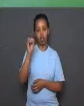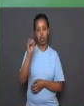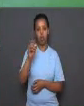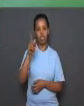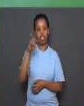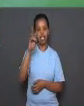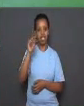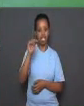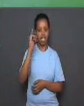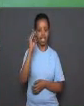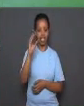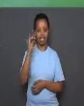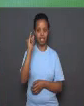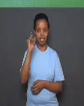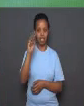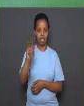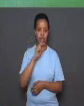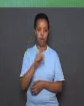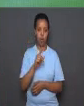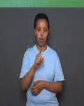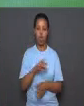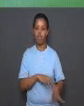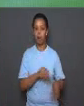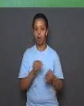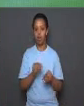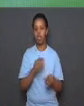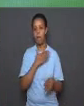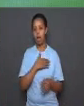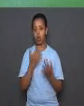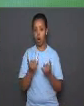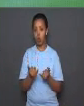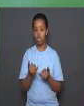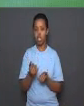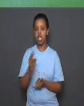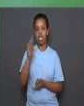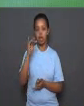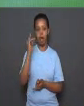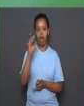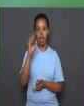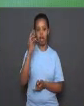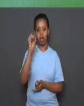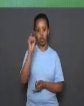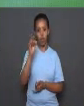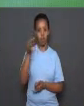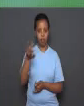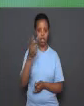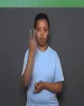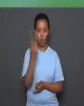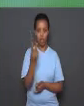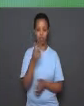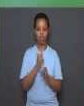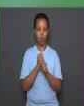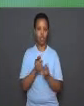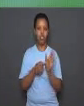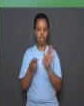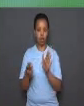Students, can you name 2 functions of the microfilament? Take a few